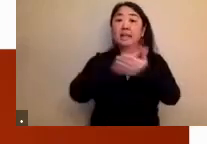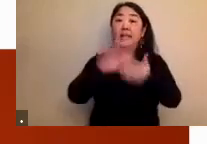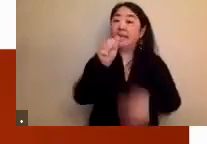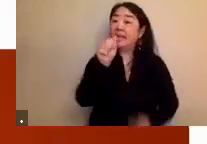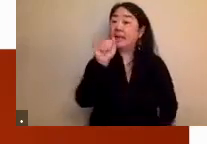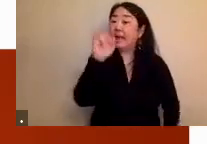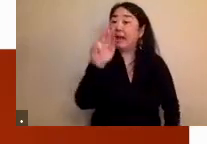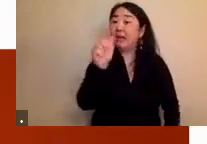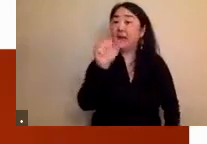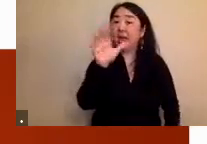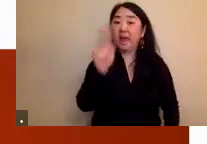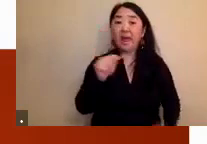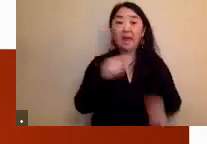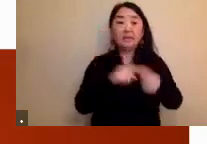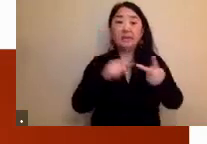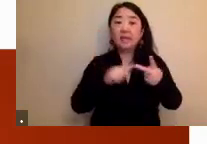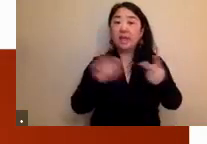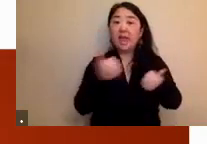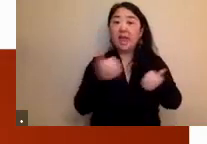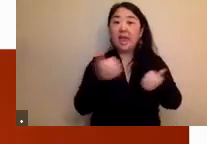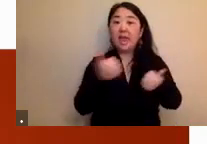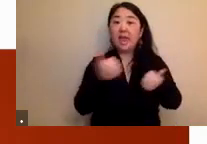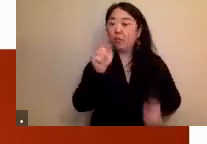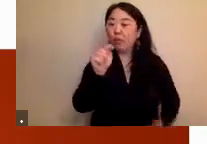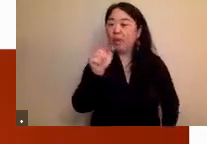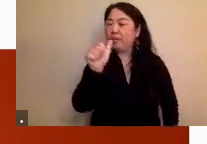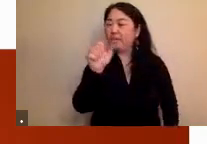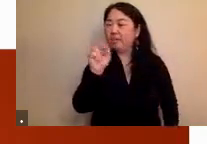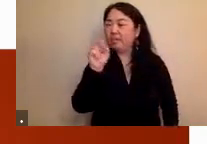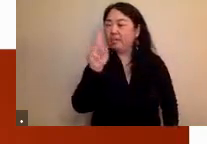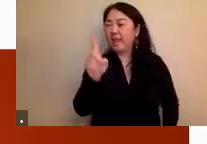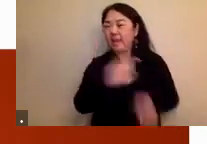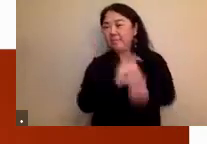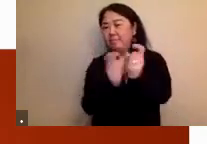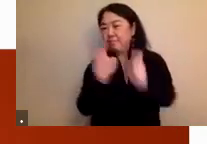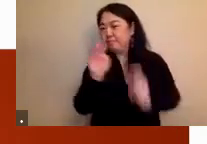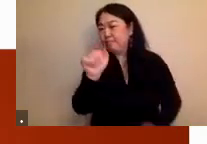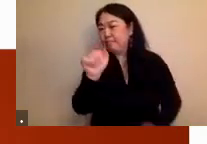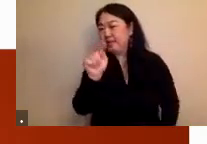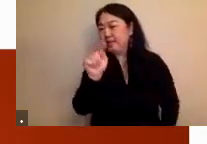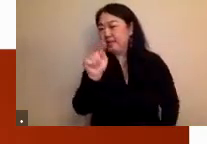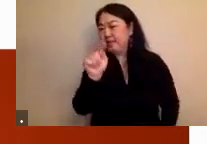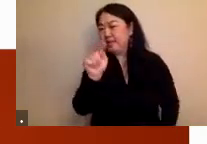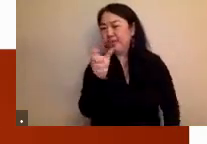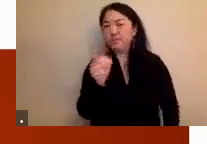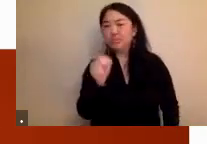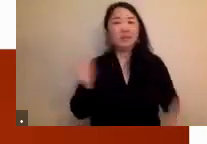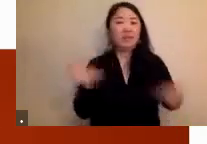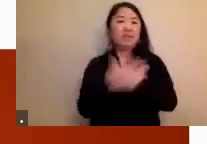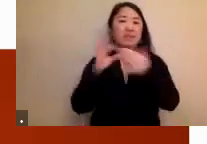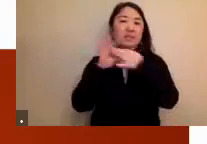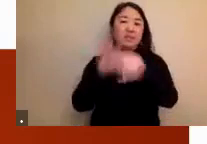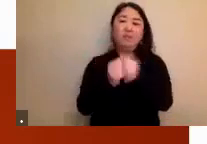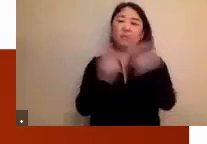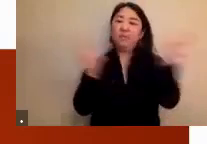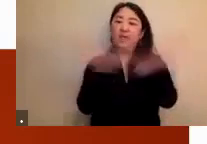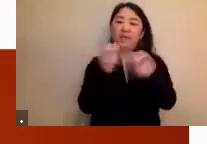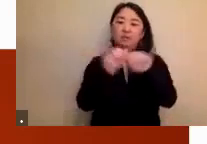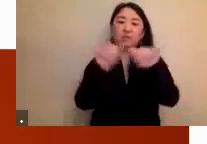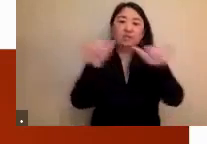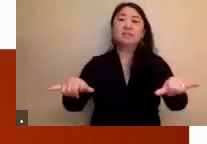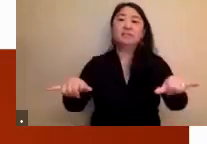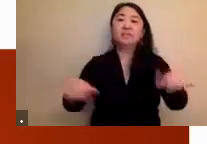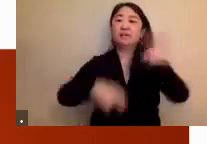mitigation, any project plans that we do with regards to highway systems or even building transit systems